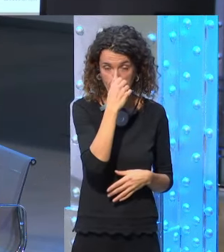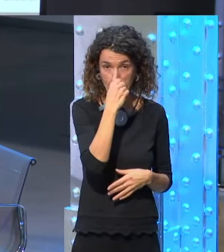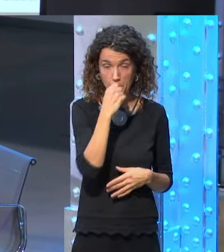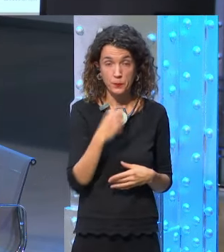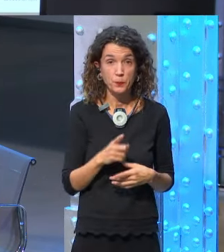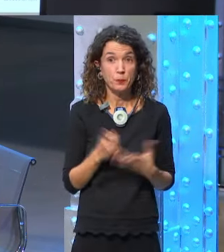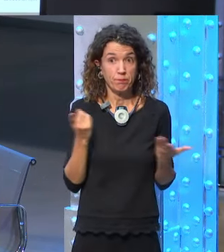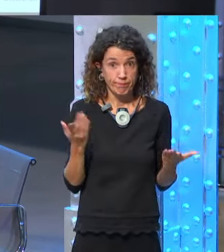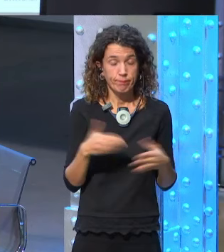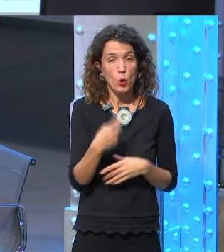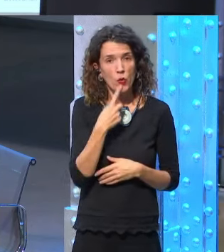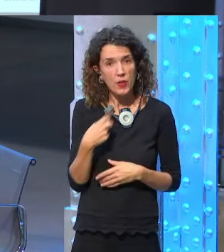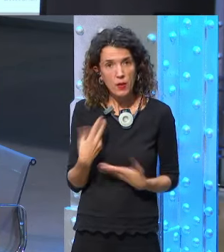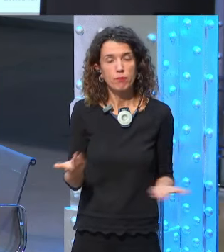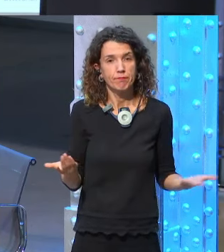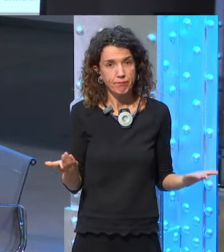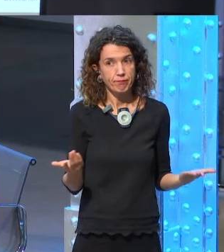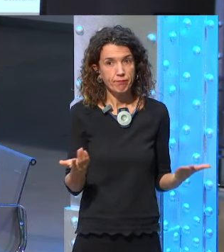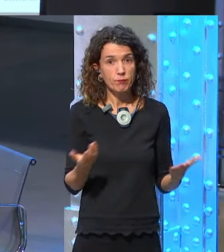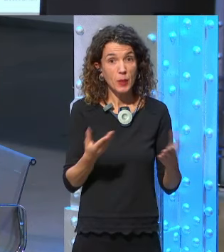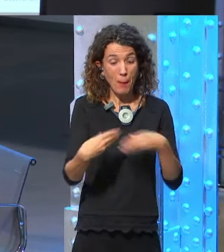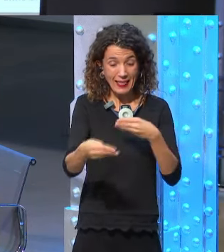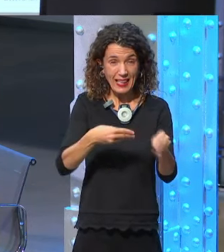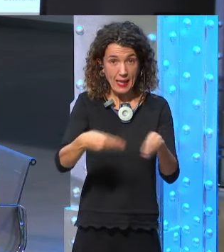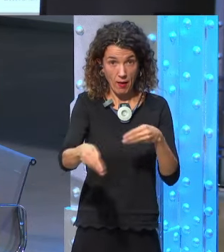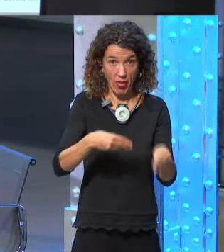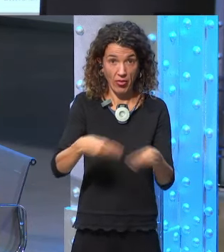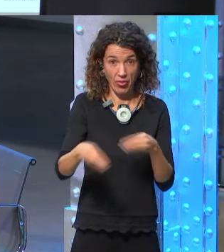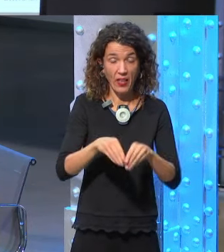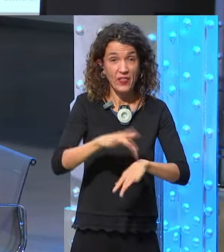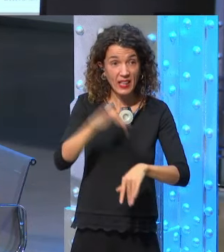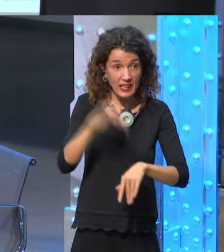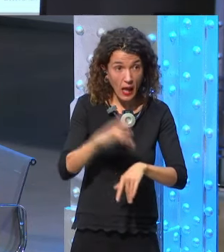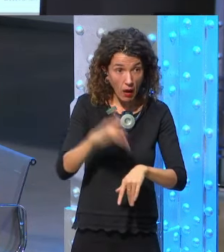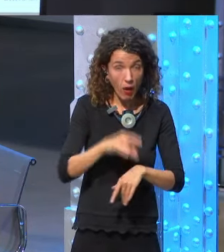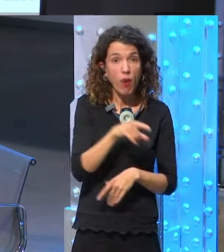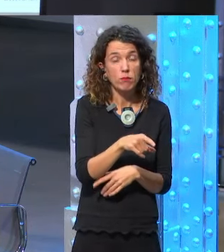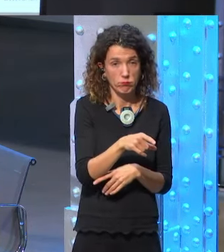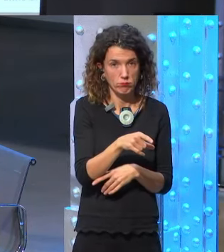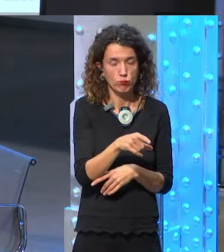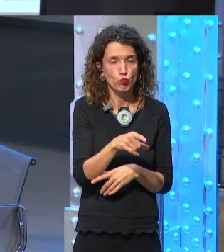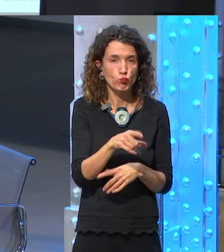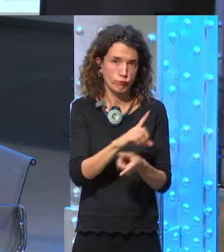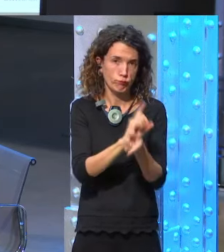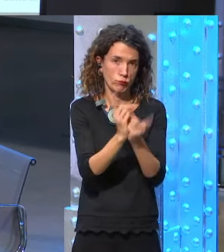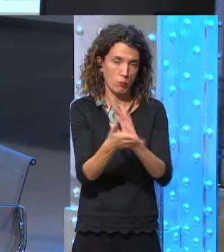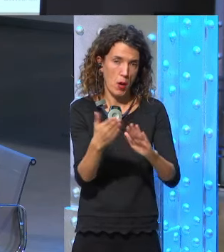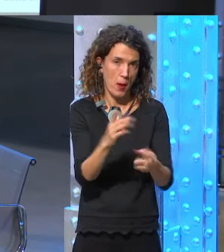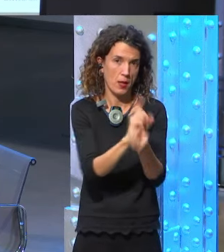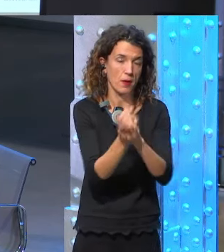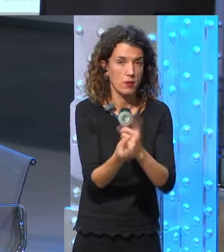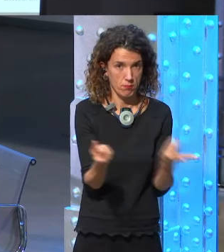is going to change towards the digital materiality. Now, this means that material, as we currently know